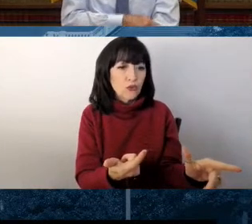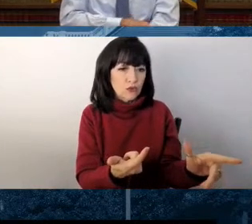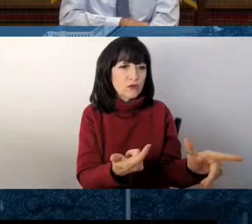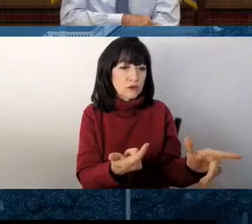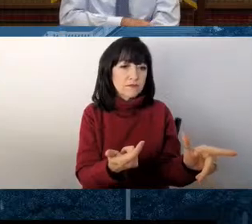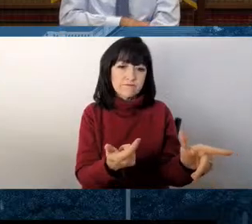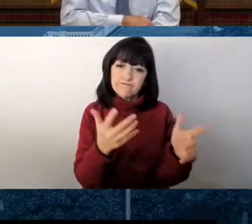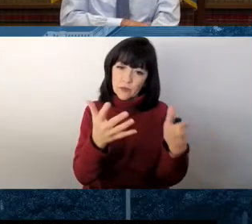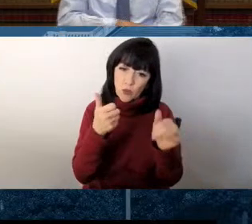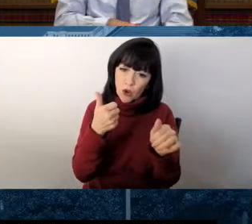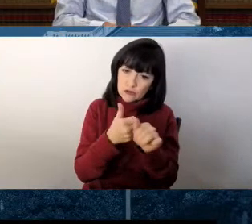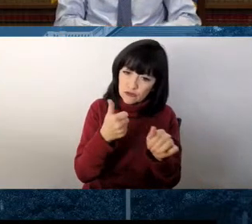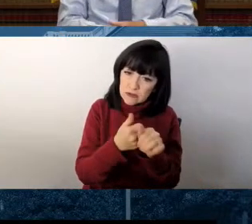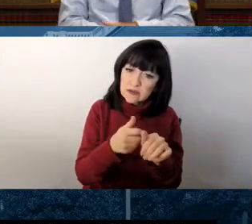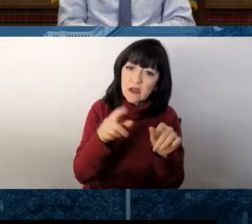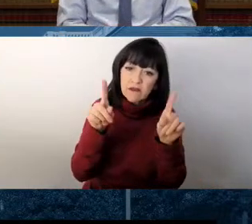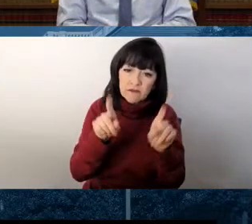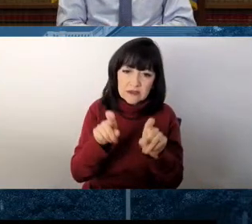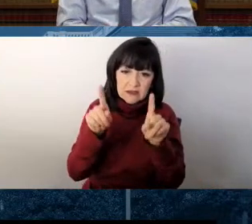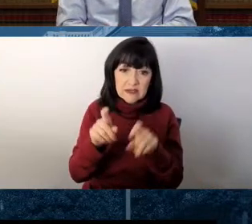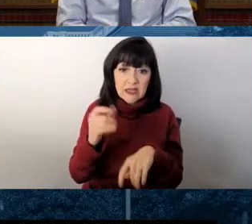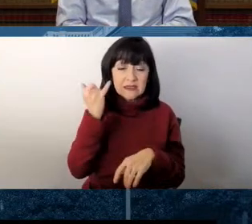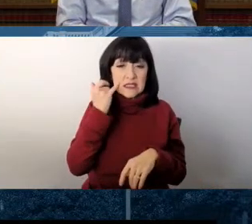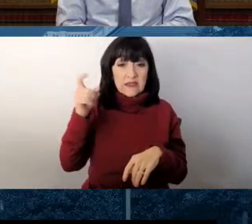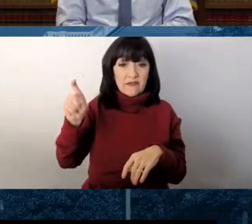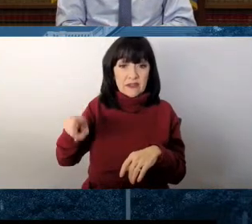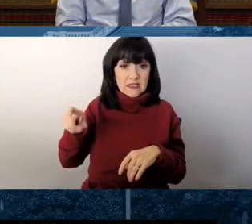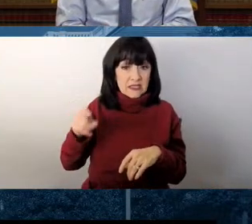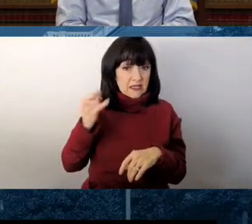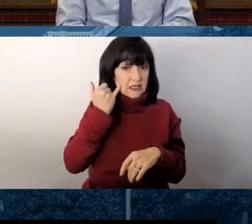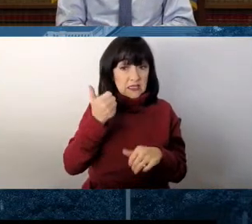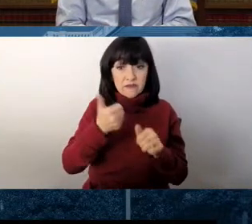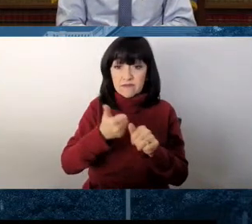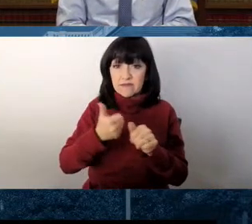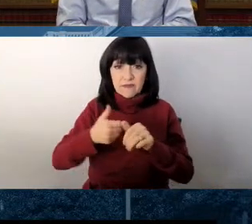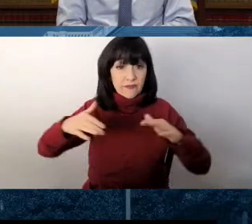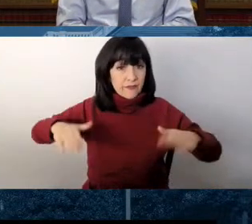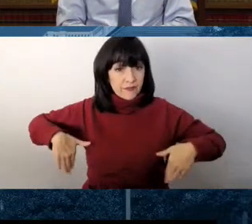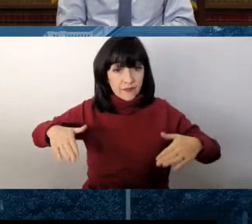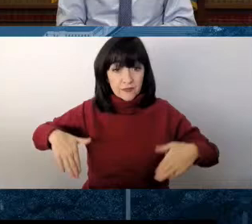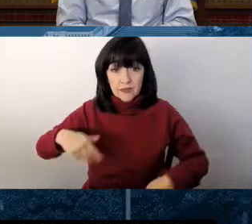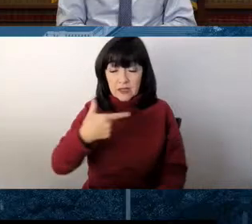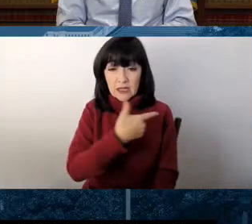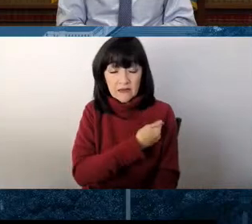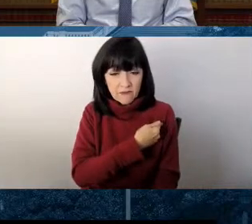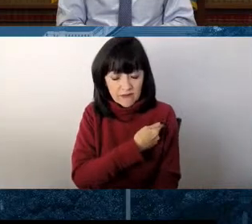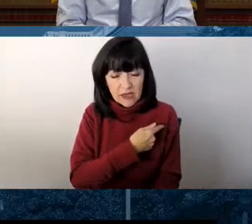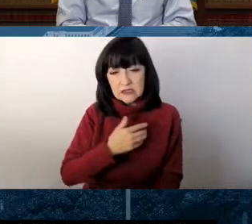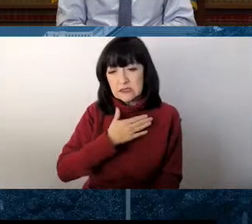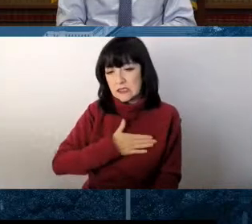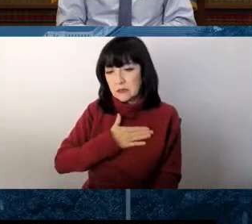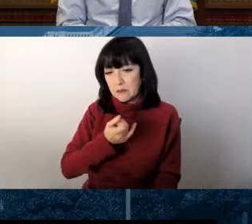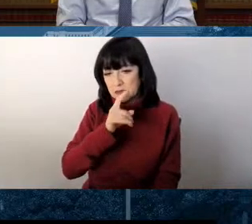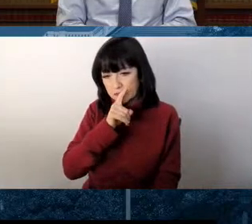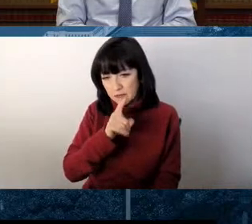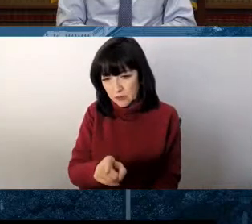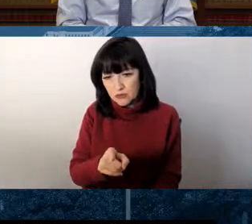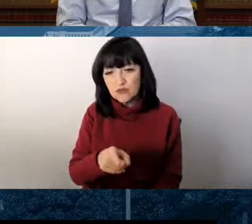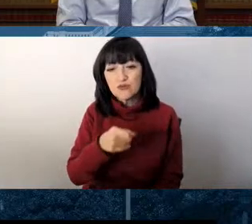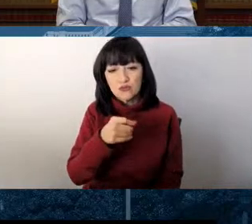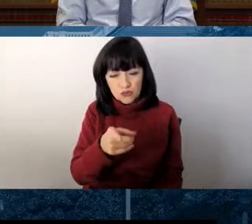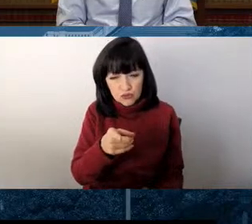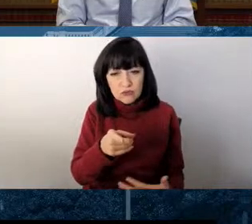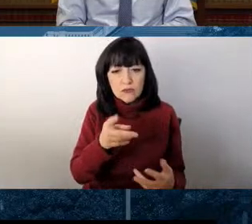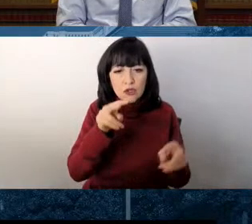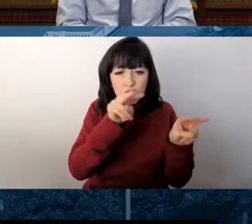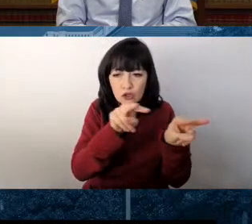tested when you need to be tested. If you haven't been vaccinated, make sure you get access to our multiple opportunities